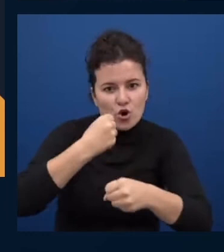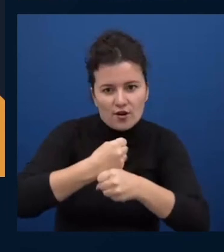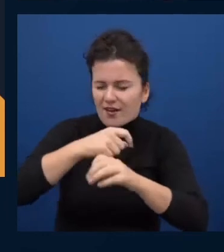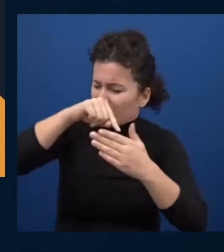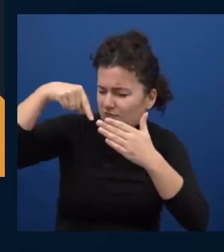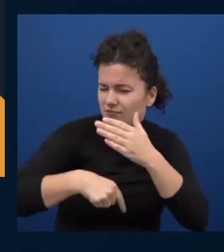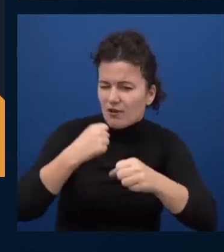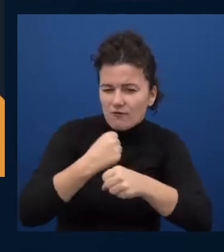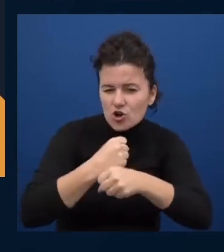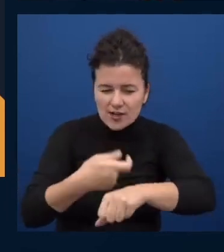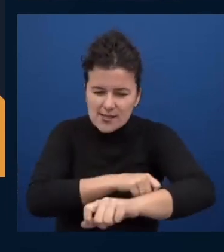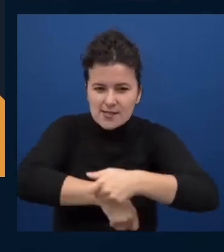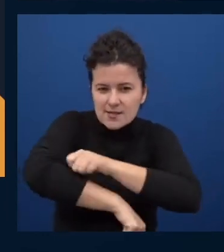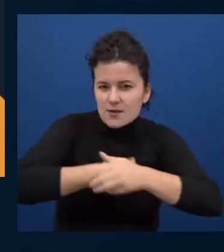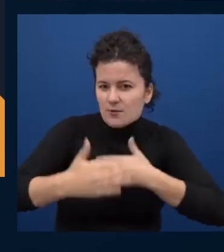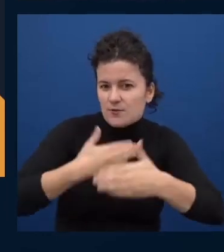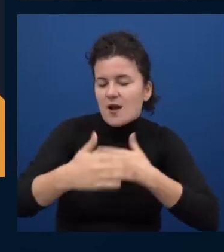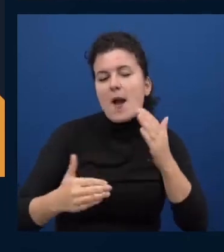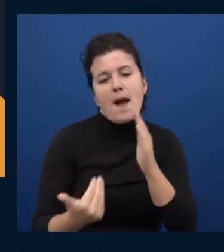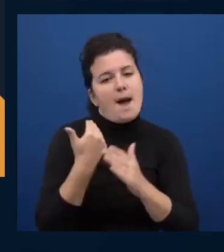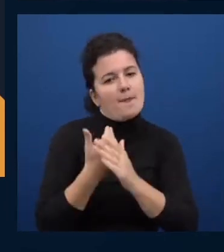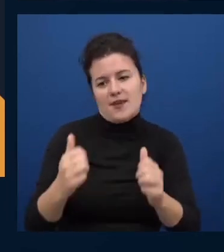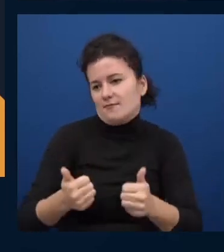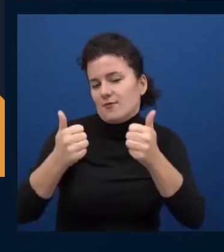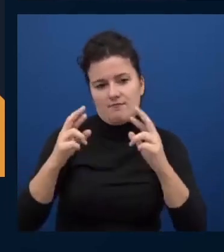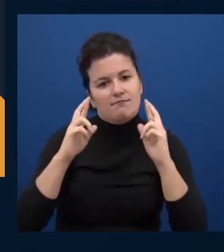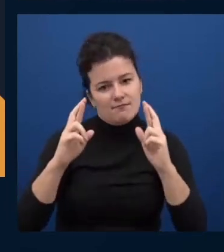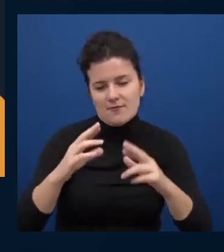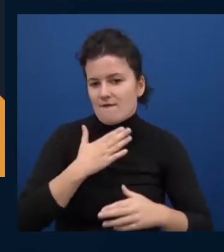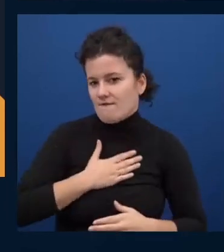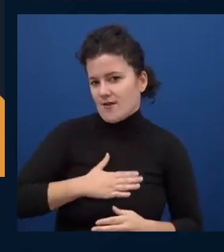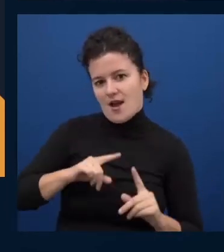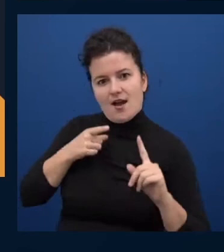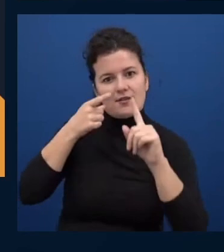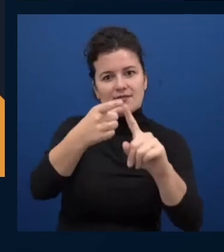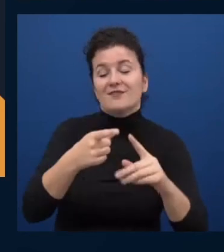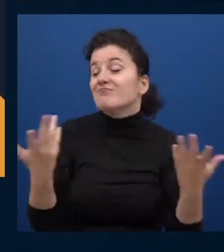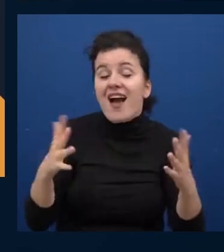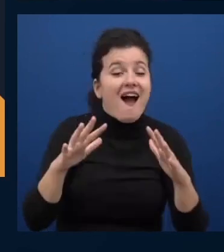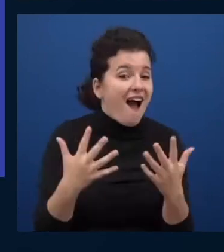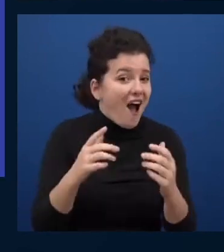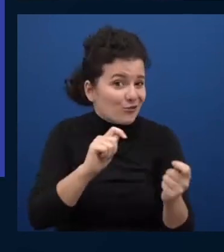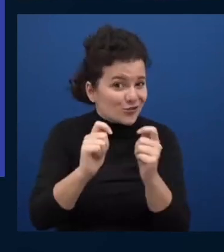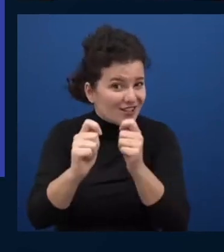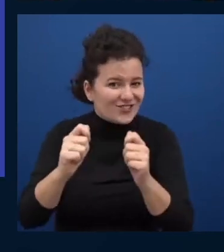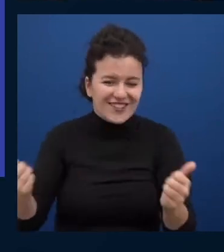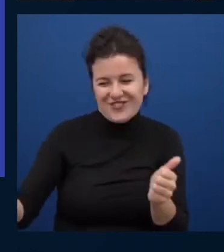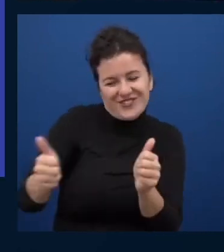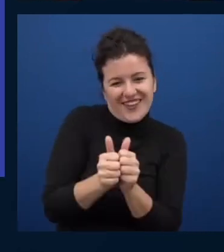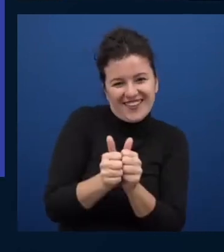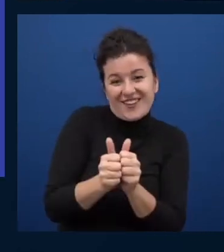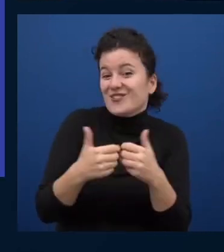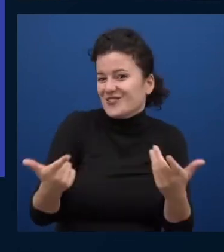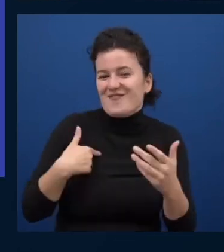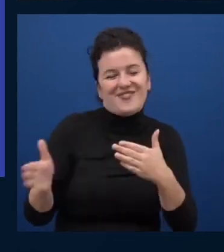that we make a great update of the back office. And we will do this together. And I'll just end on that saying, we